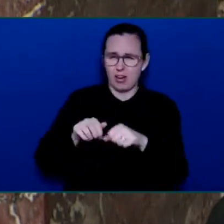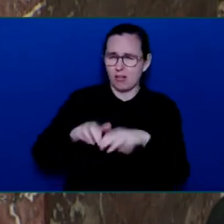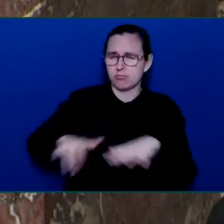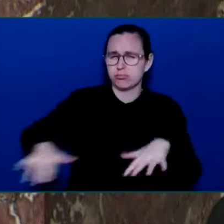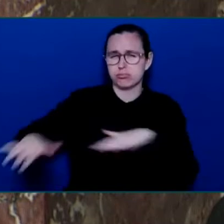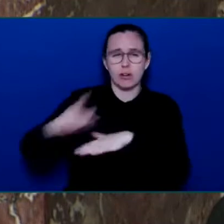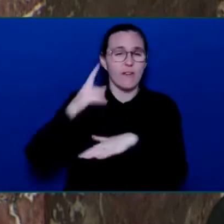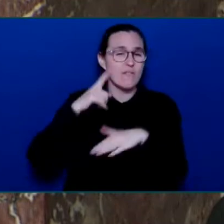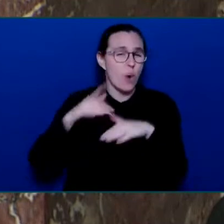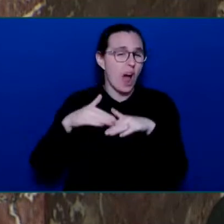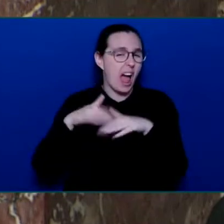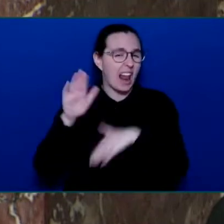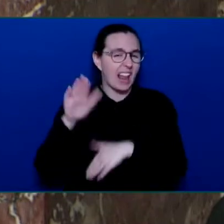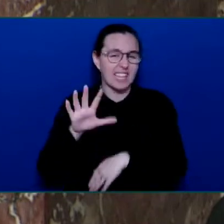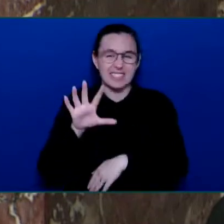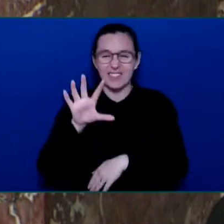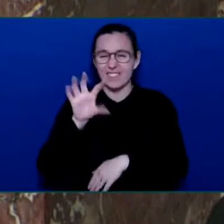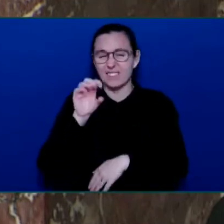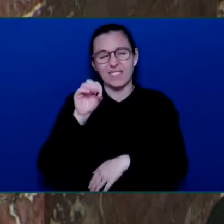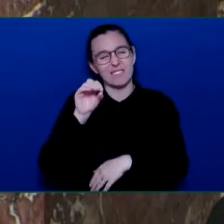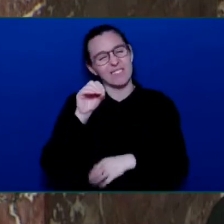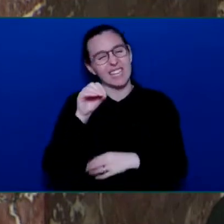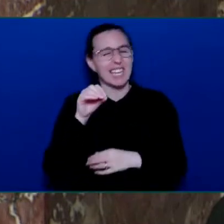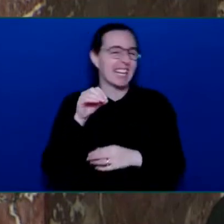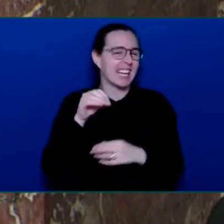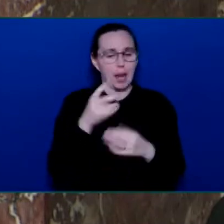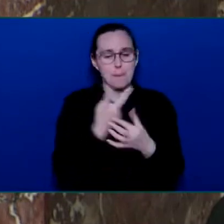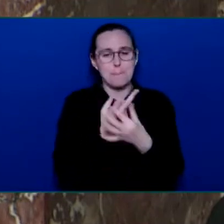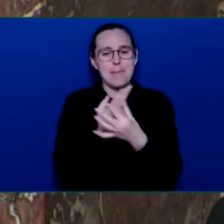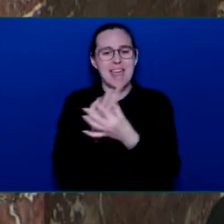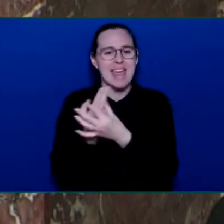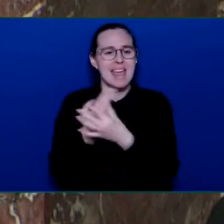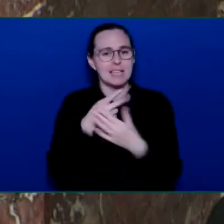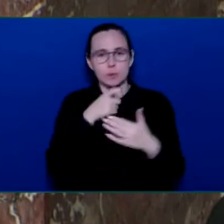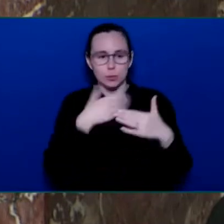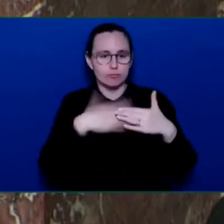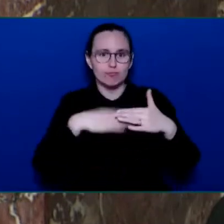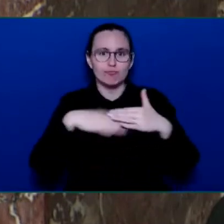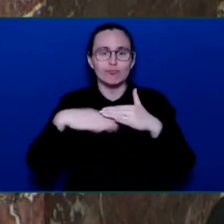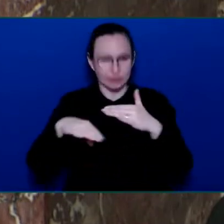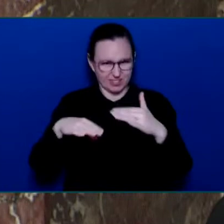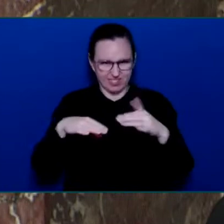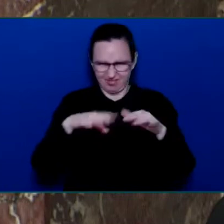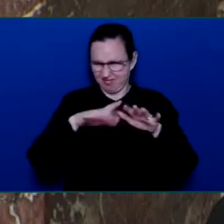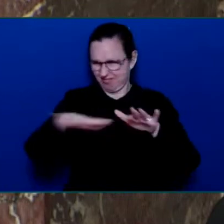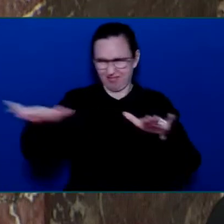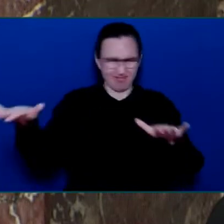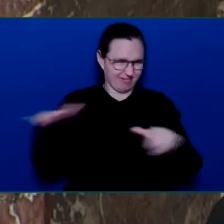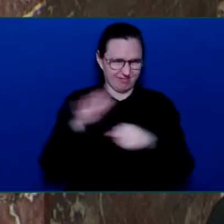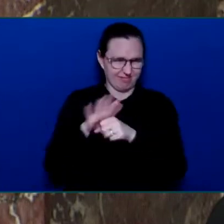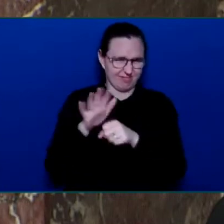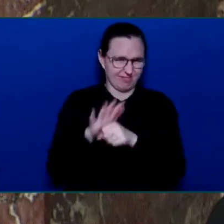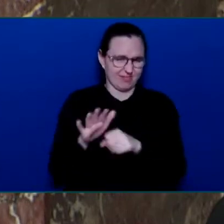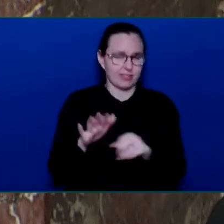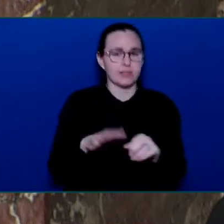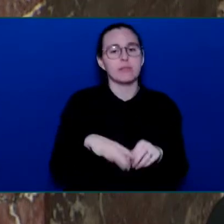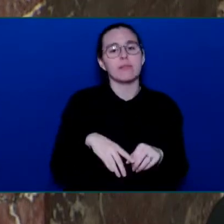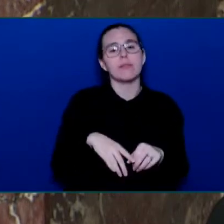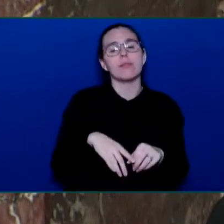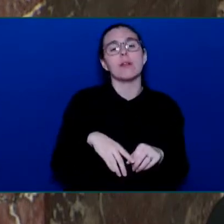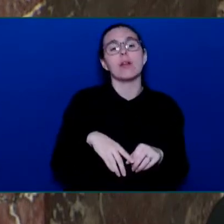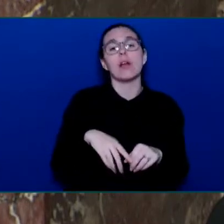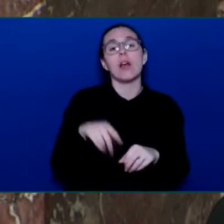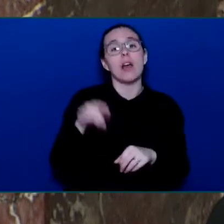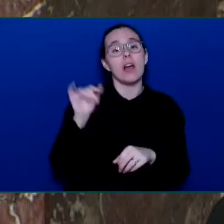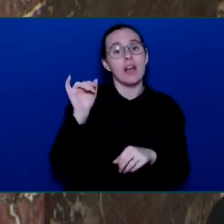spotted owl is not habitat, given the vast size. That is close to 700 Stanley Parks of old-growth forest. Lastly